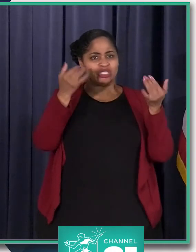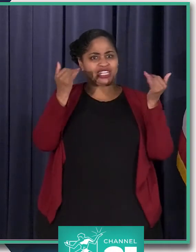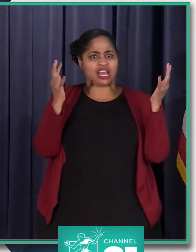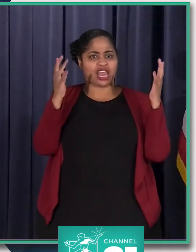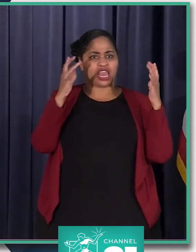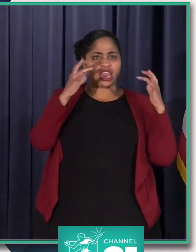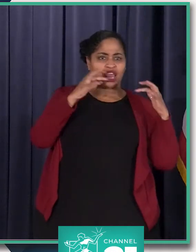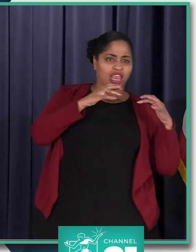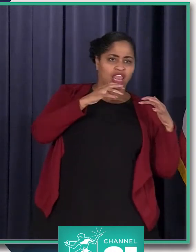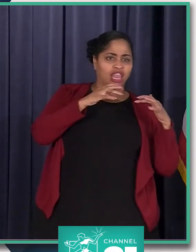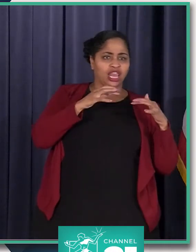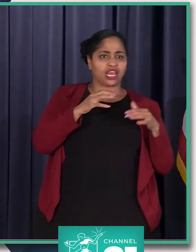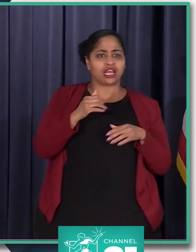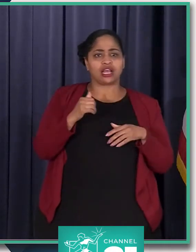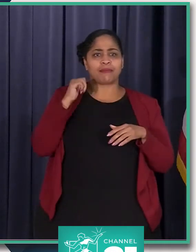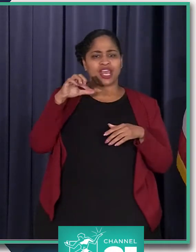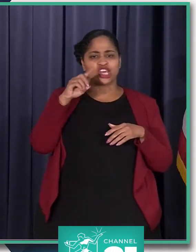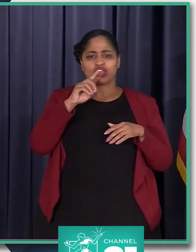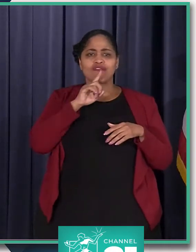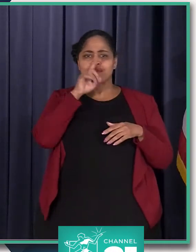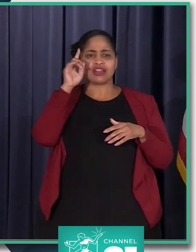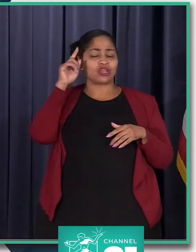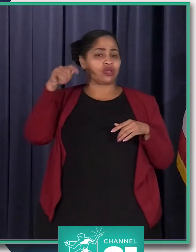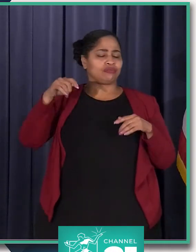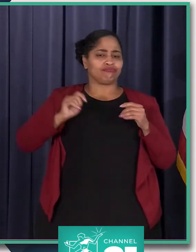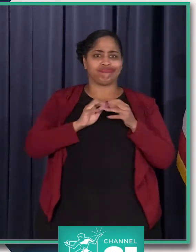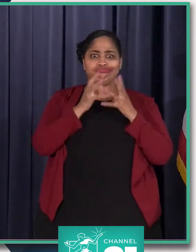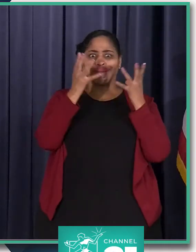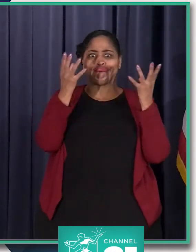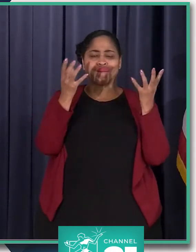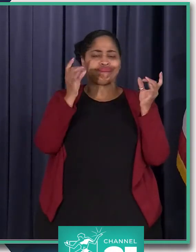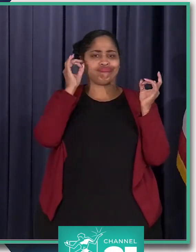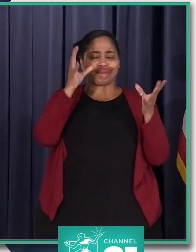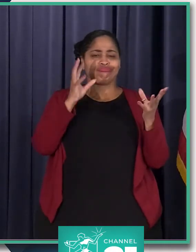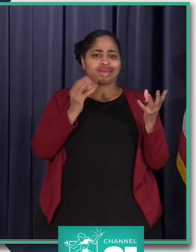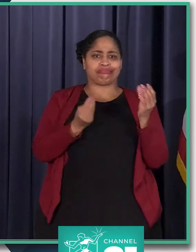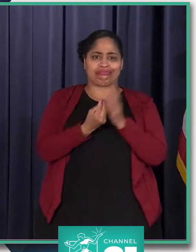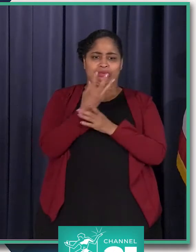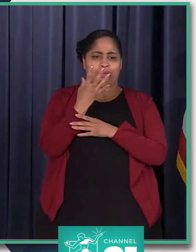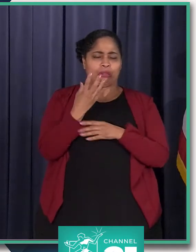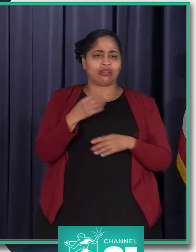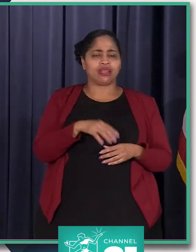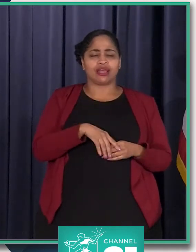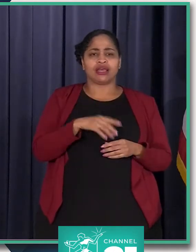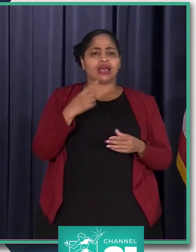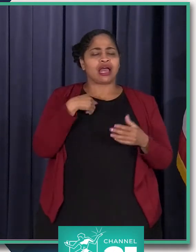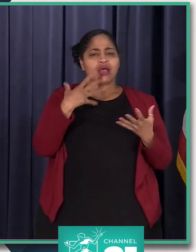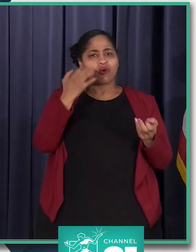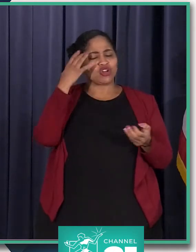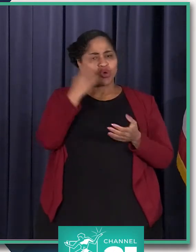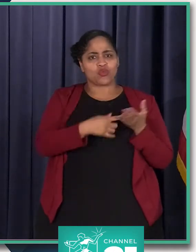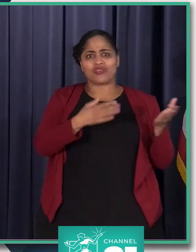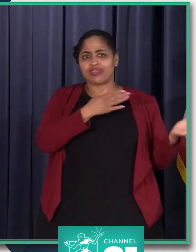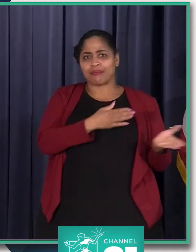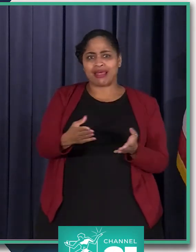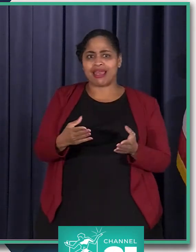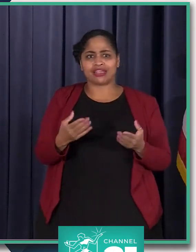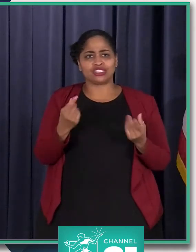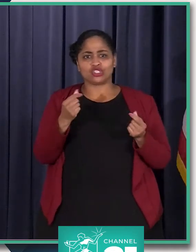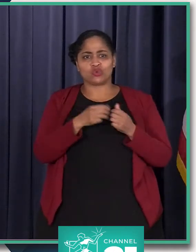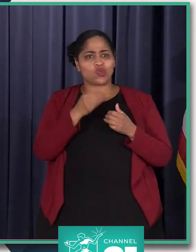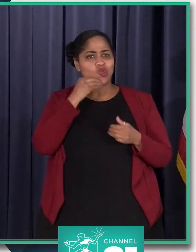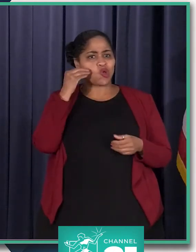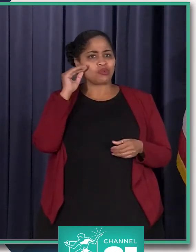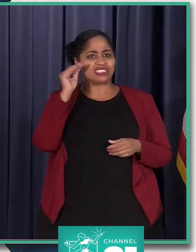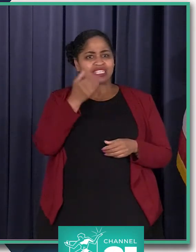The backyard is out of control, and I was just wondering, what are the plans to do with homes that